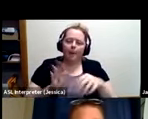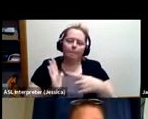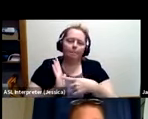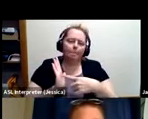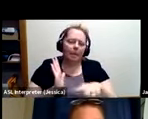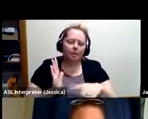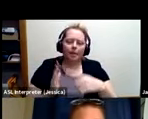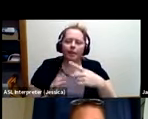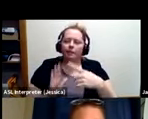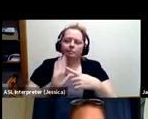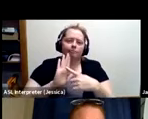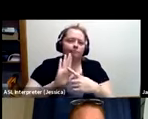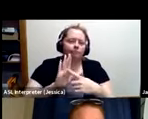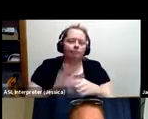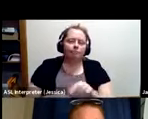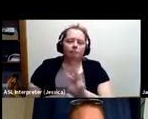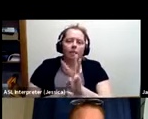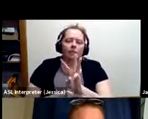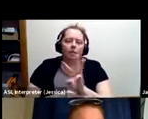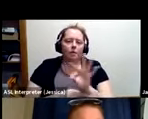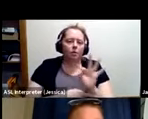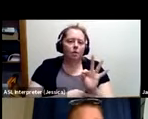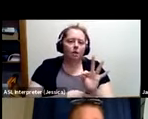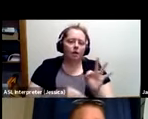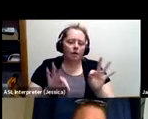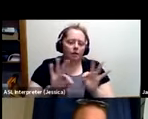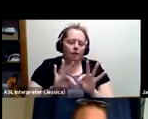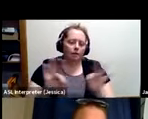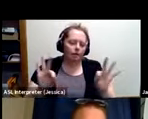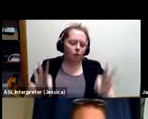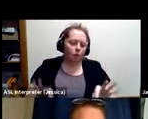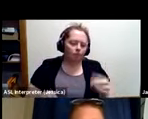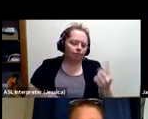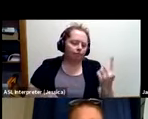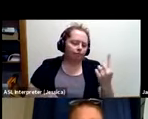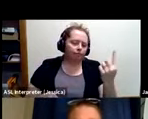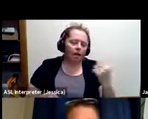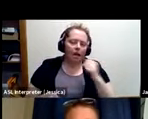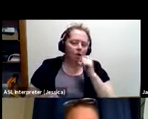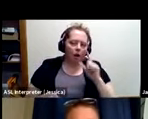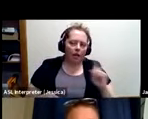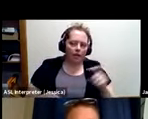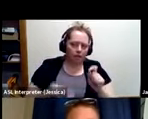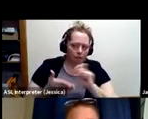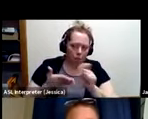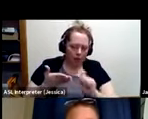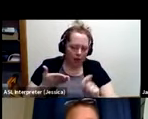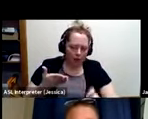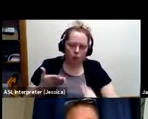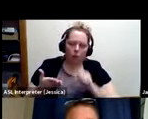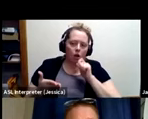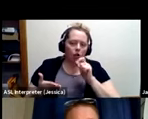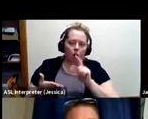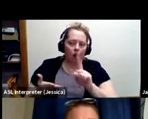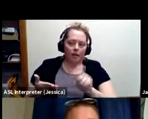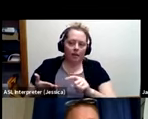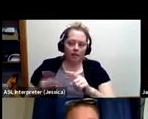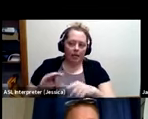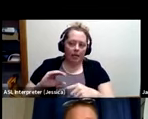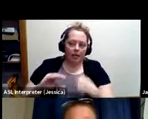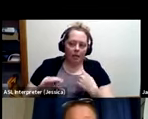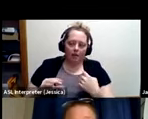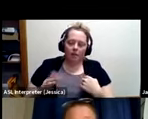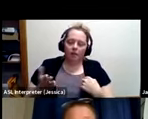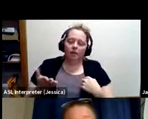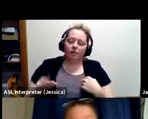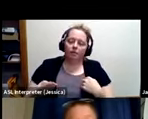I don't ask them to say it out loud to me. I don't ask them to write it in an email. I hand whatever paperwork that needs to be filled